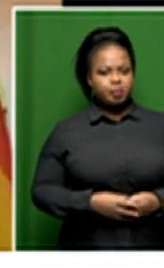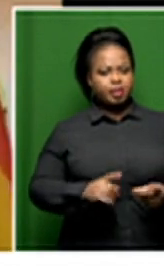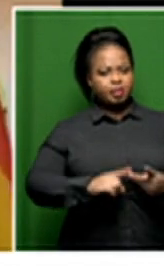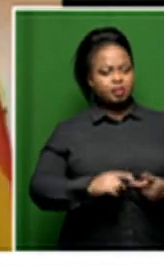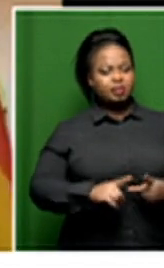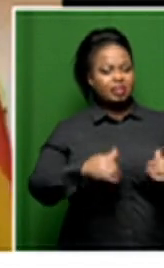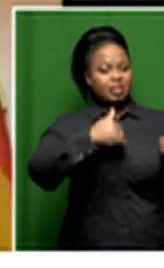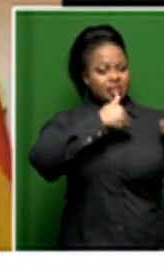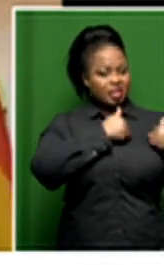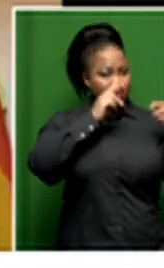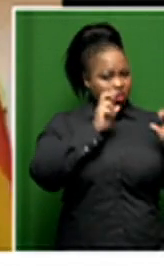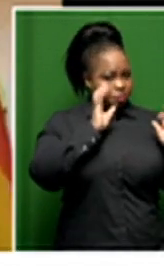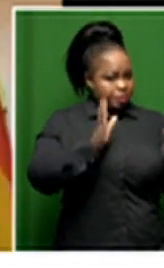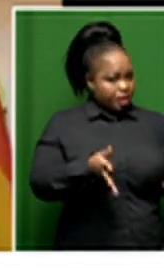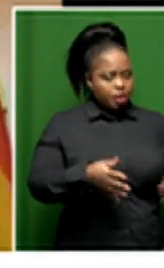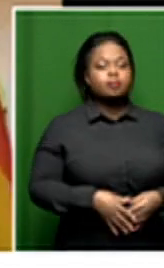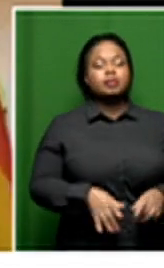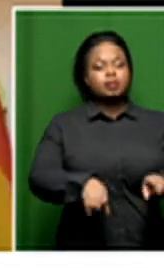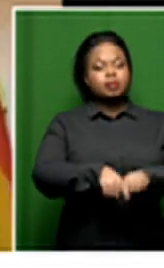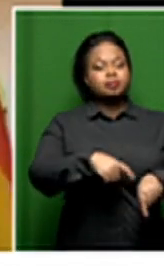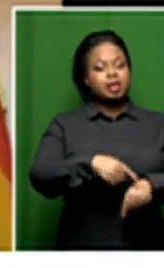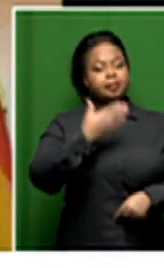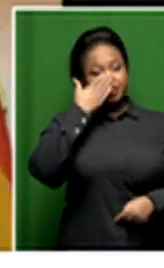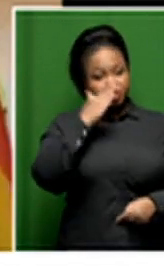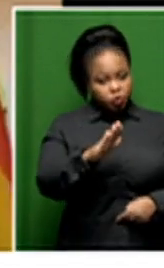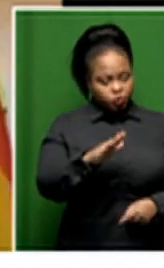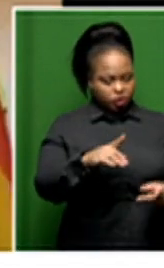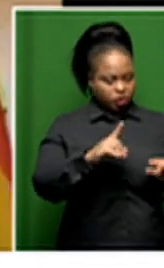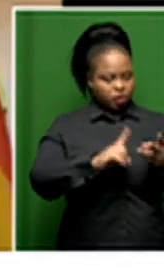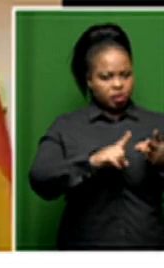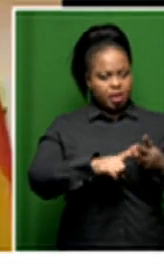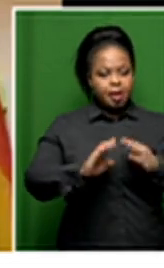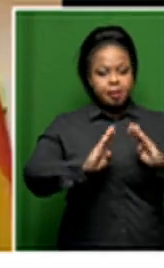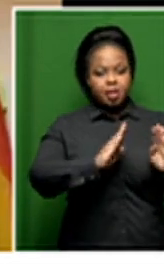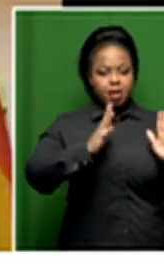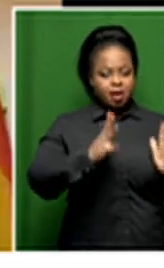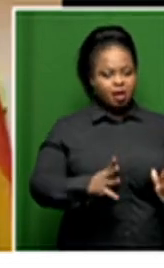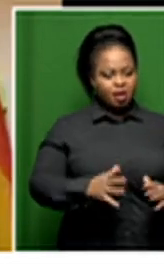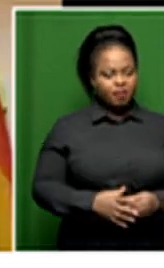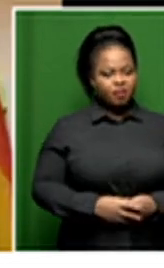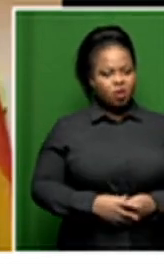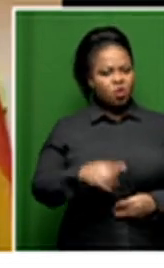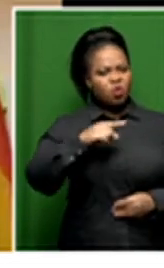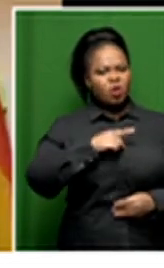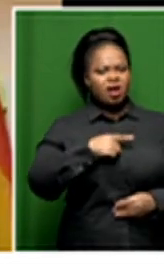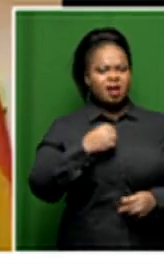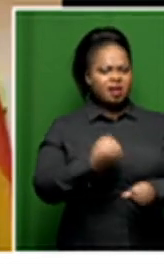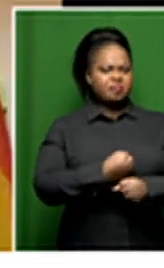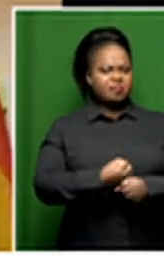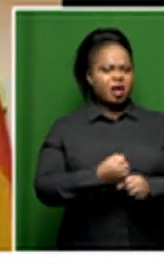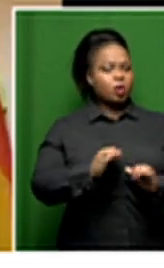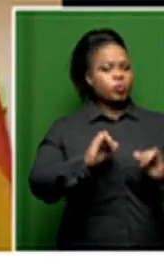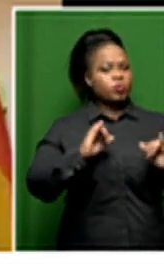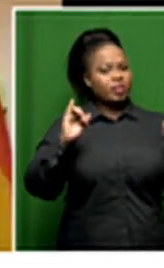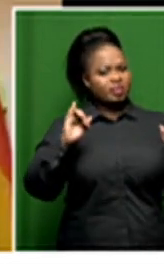the safety issue, you're dealing with attitude, you're dealing with behavior that perpetuate